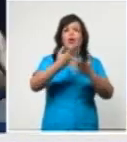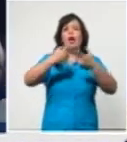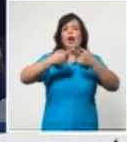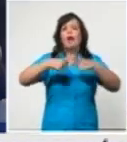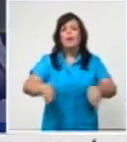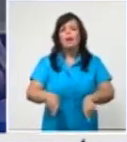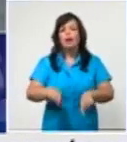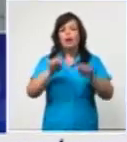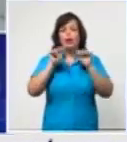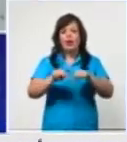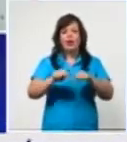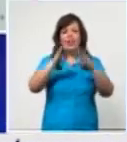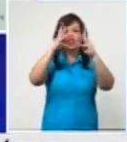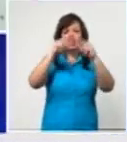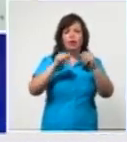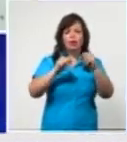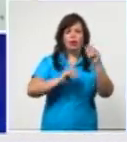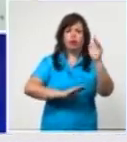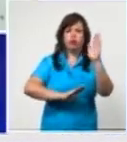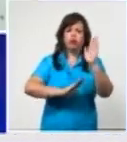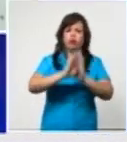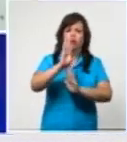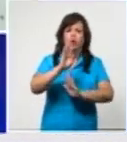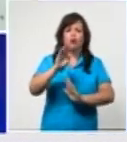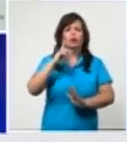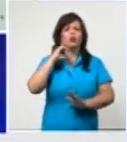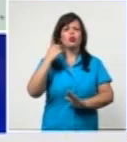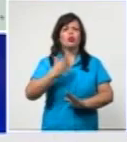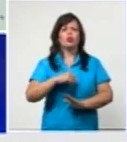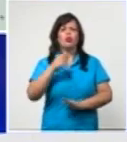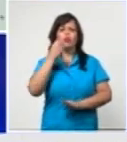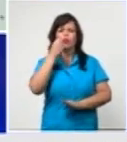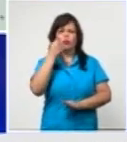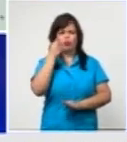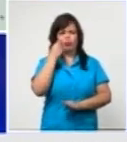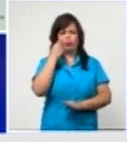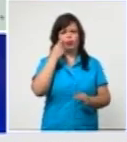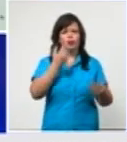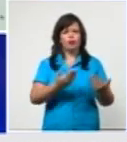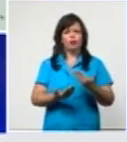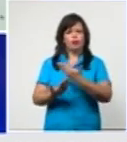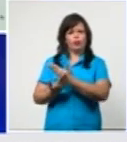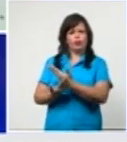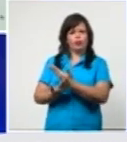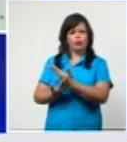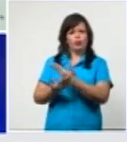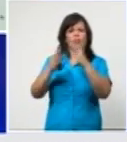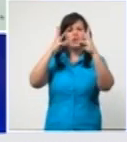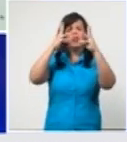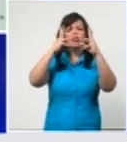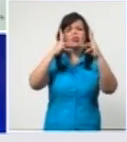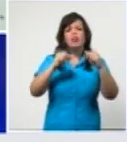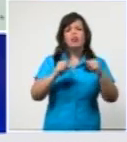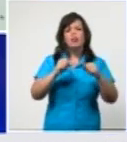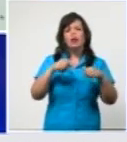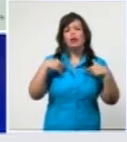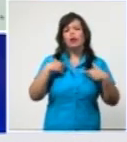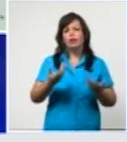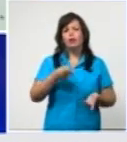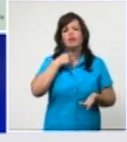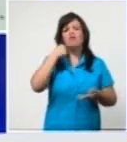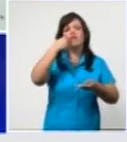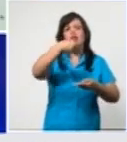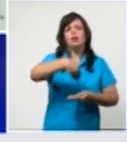you have the graph on the fatality rate with the report on the deaths. As you may